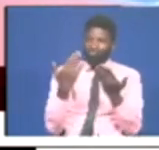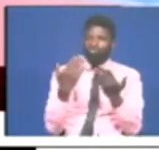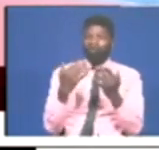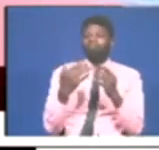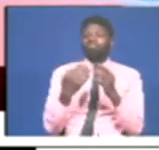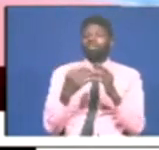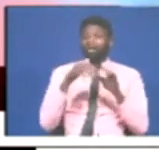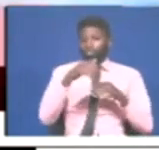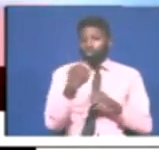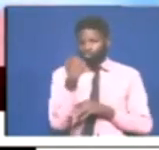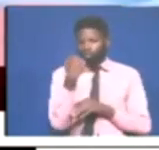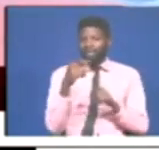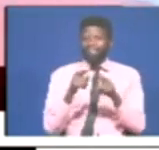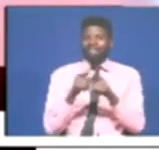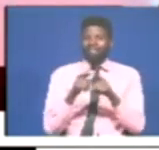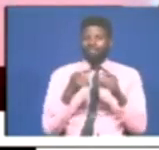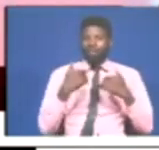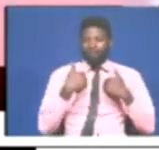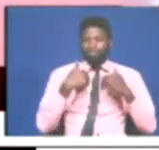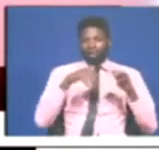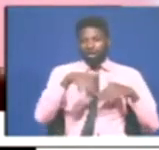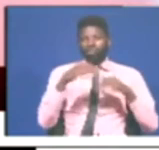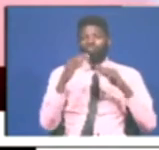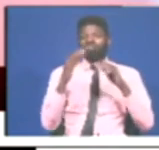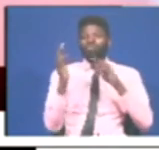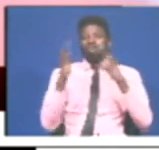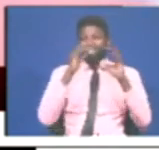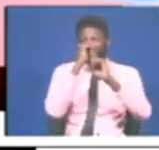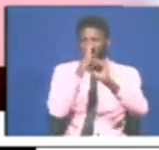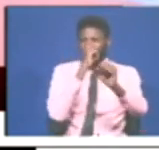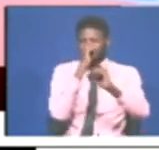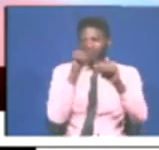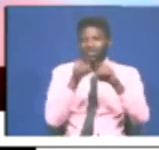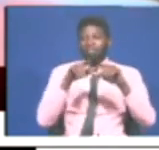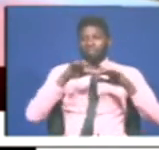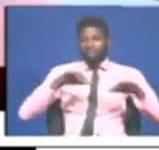of agro-weather forecasting and market information system and their dissemination tools.